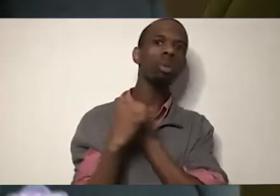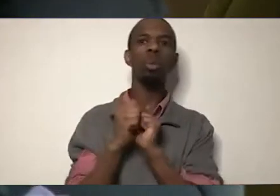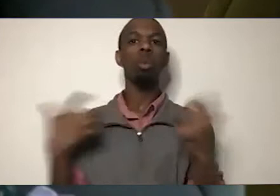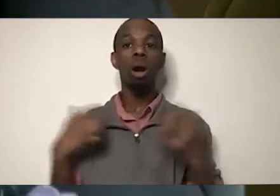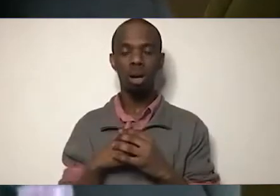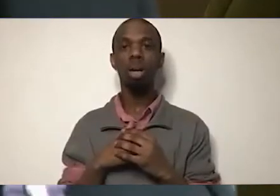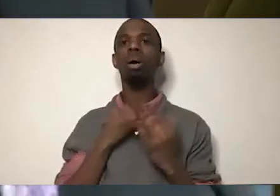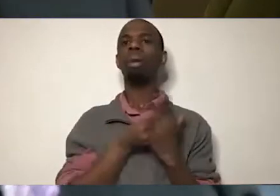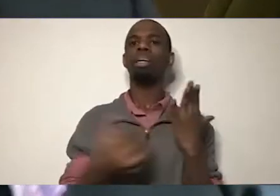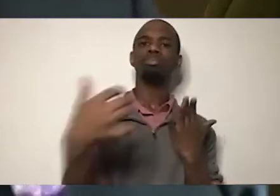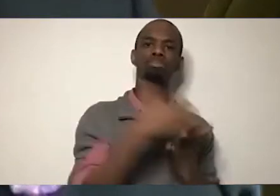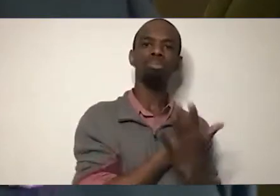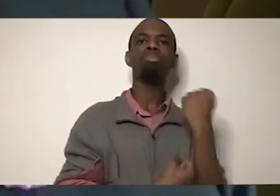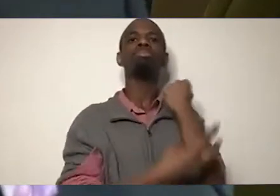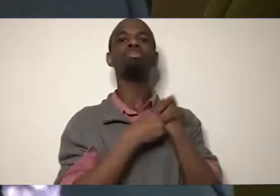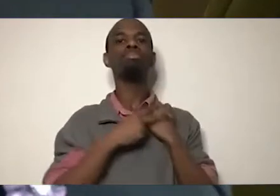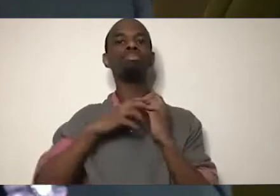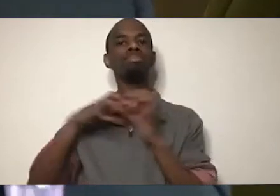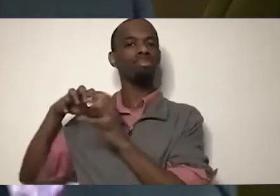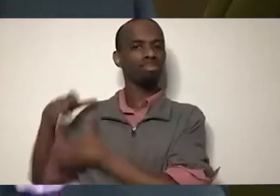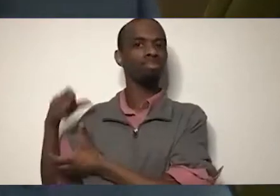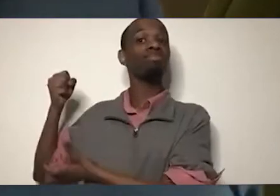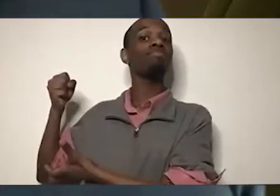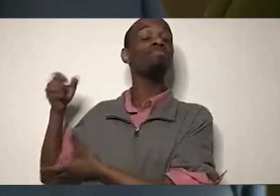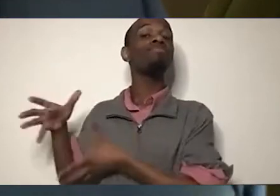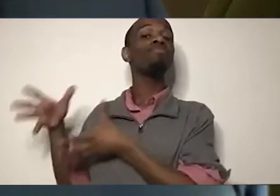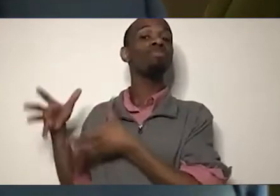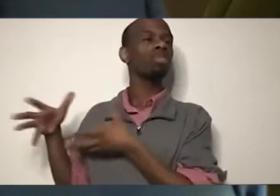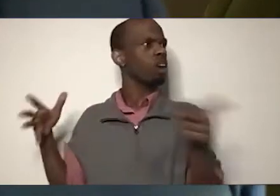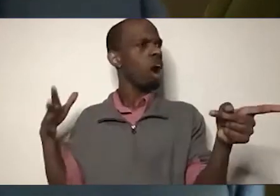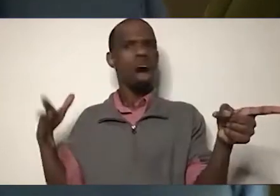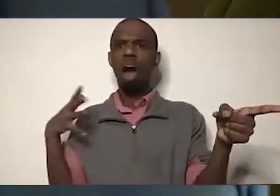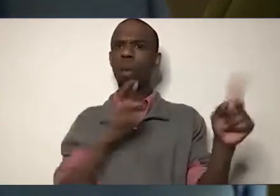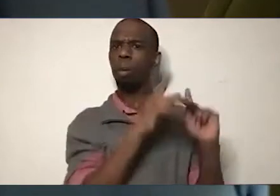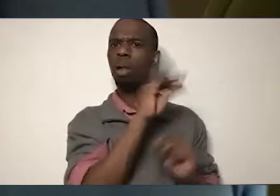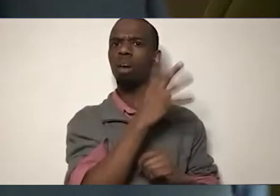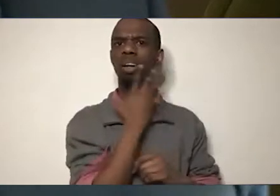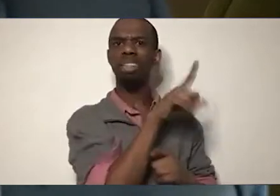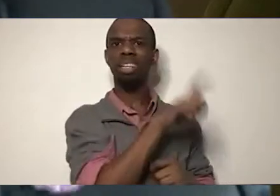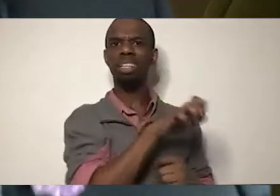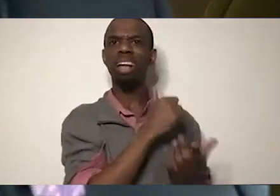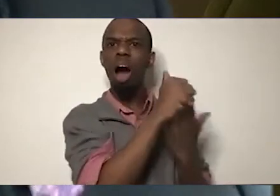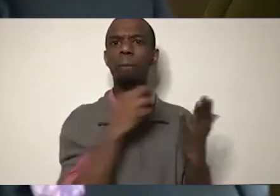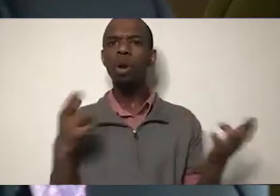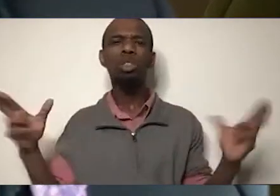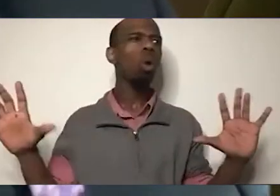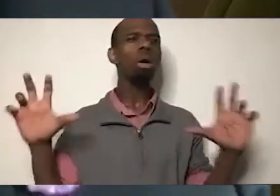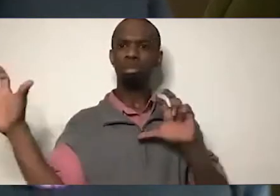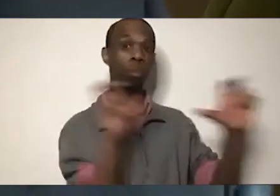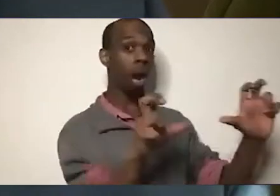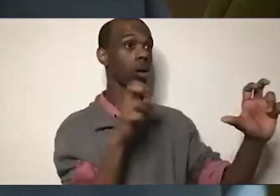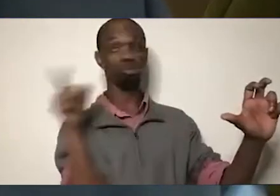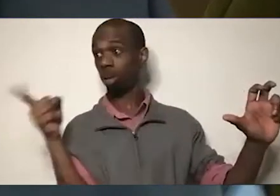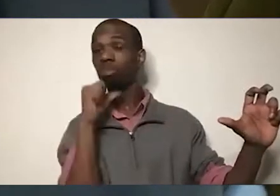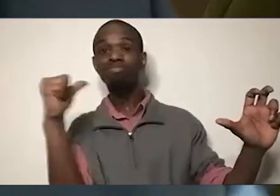compound that with the fact that our public health systems, which do a good job, I'm not saying they don't, they do a good job, but they